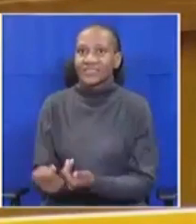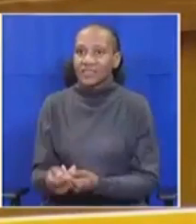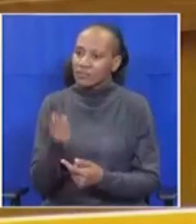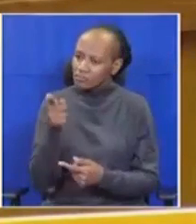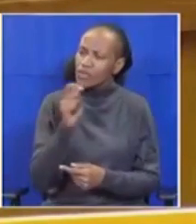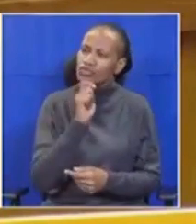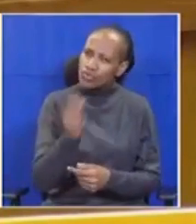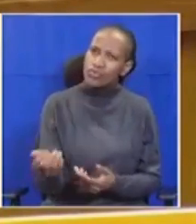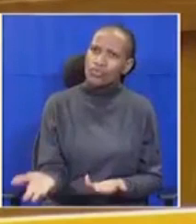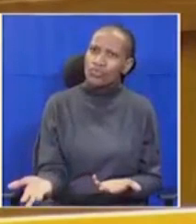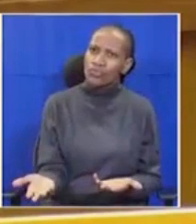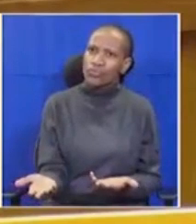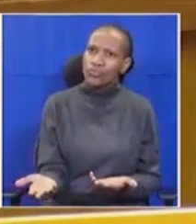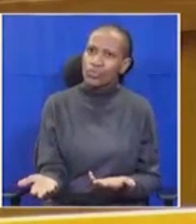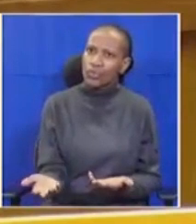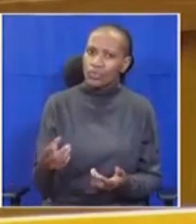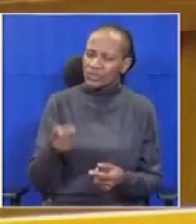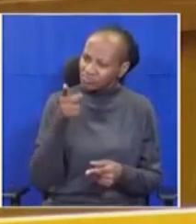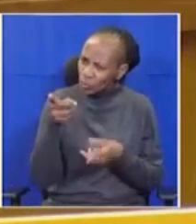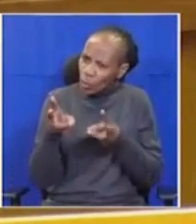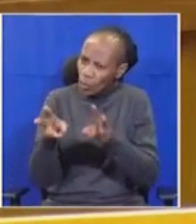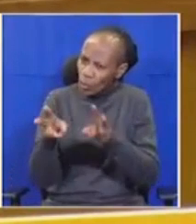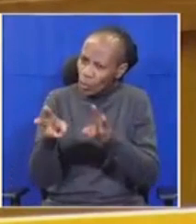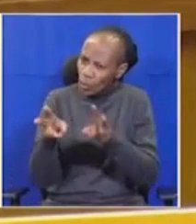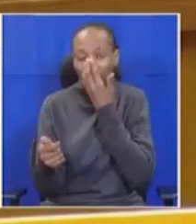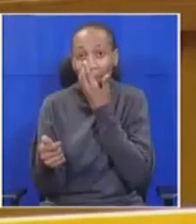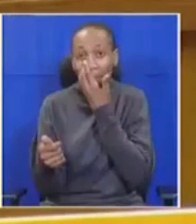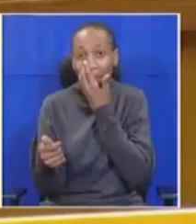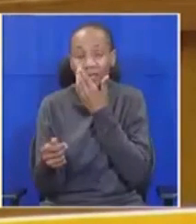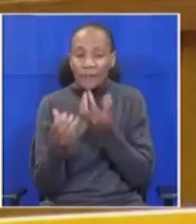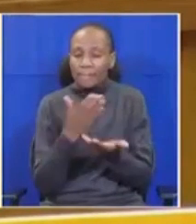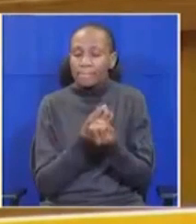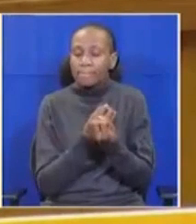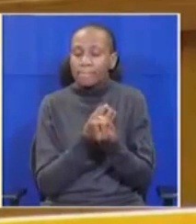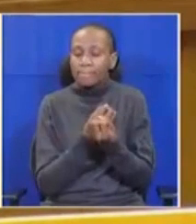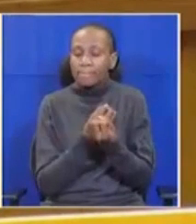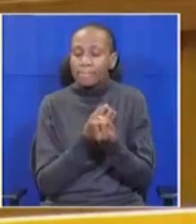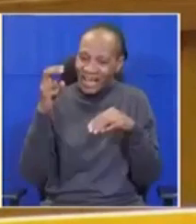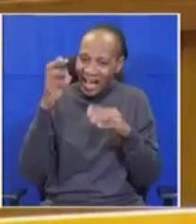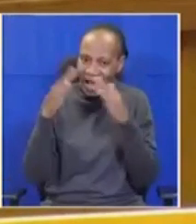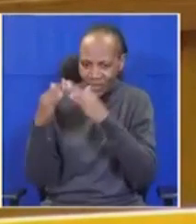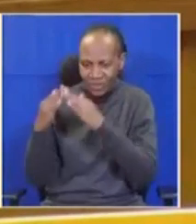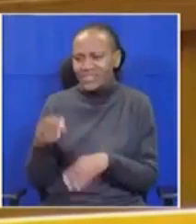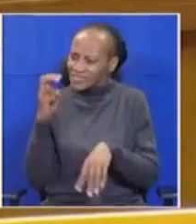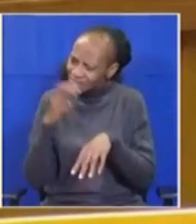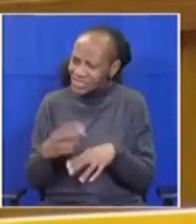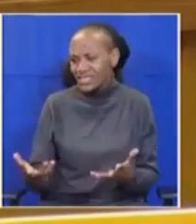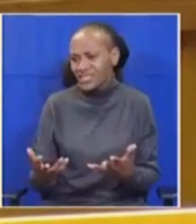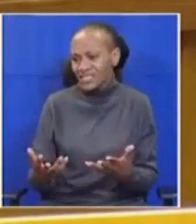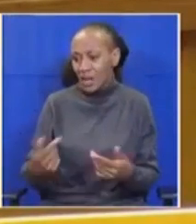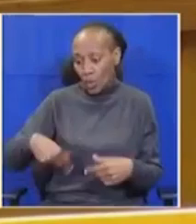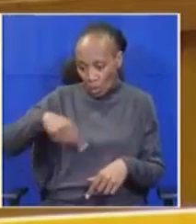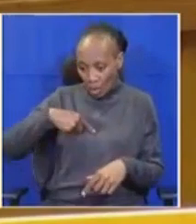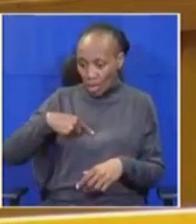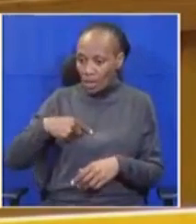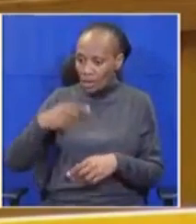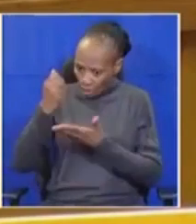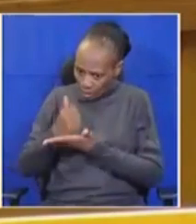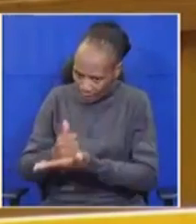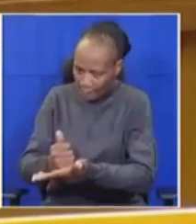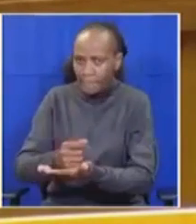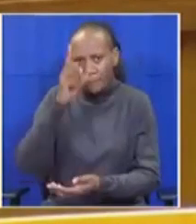is something that needs to be looked at. That our people need housing, and we need to respond